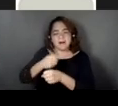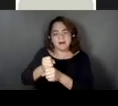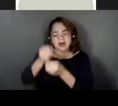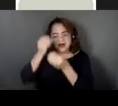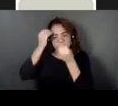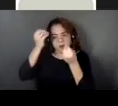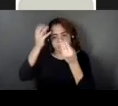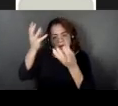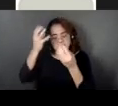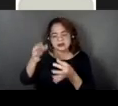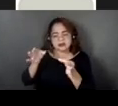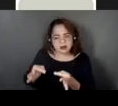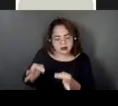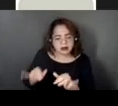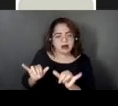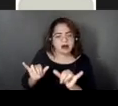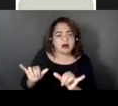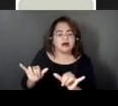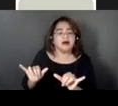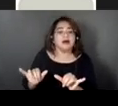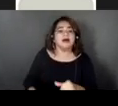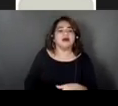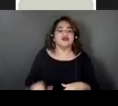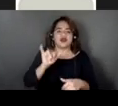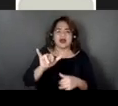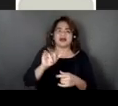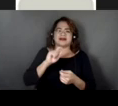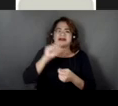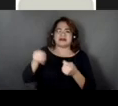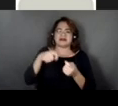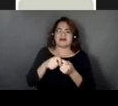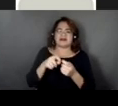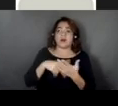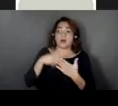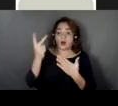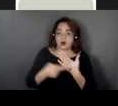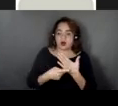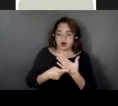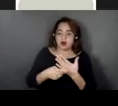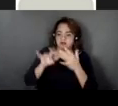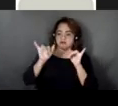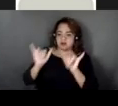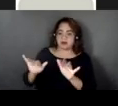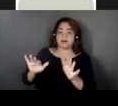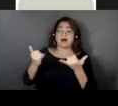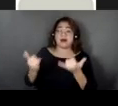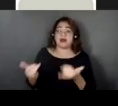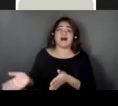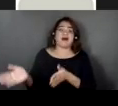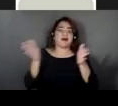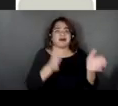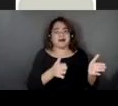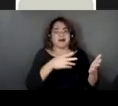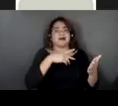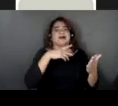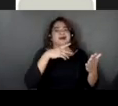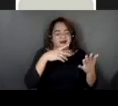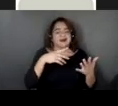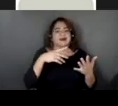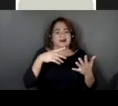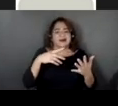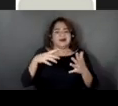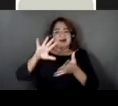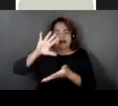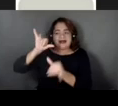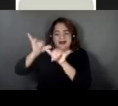So a little bit more about some of our specific programs. I'll start with the Gender Health Program. And this one is my